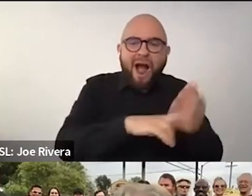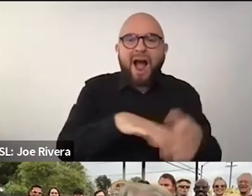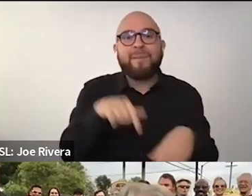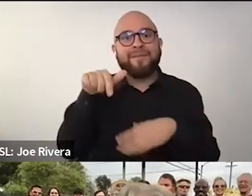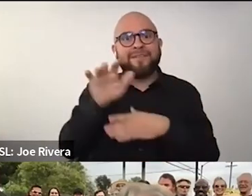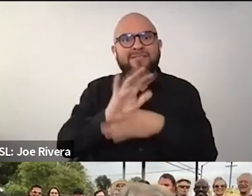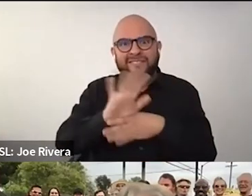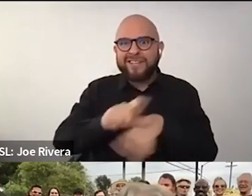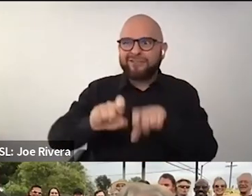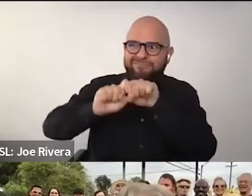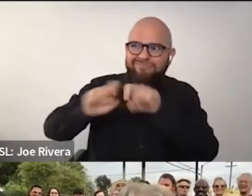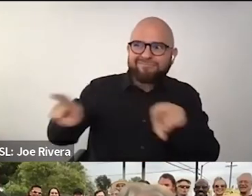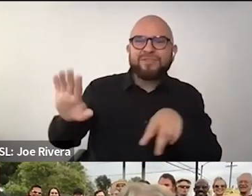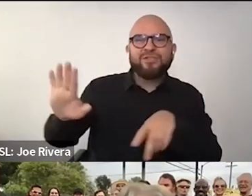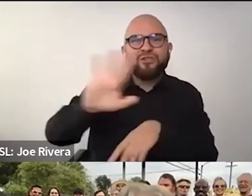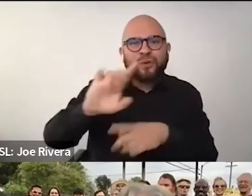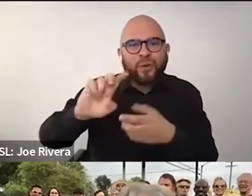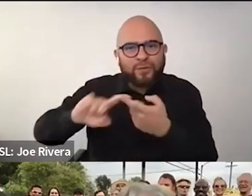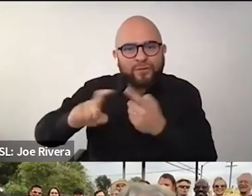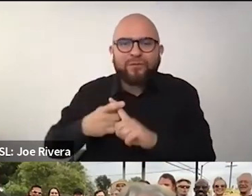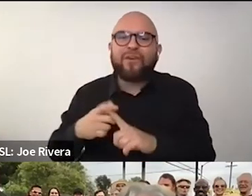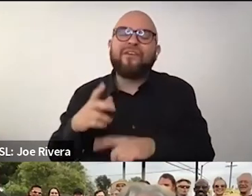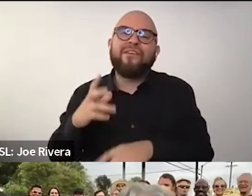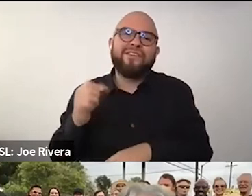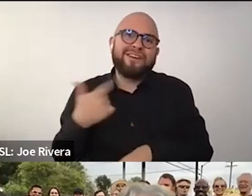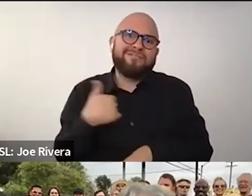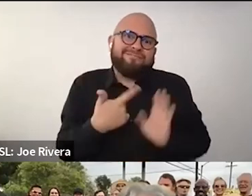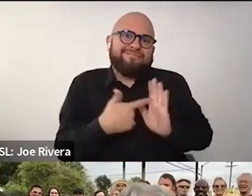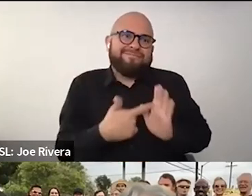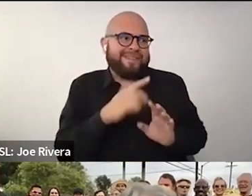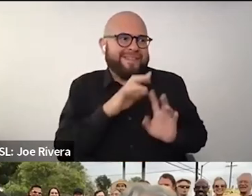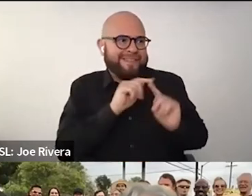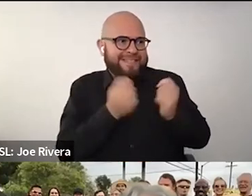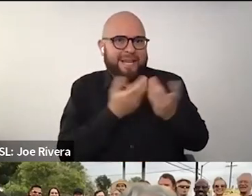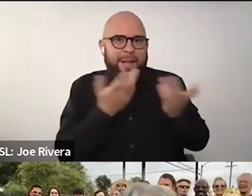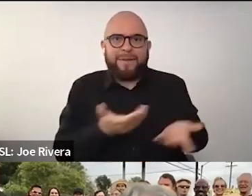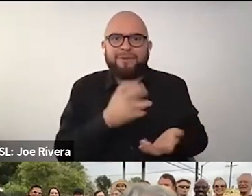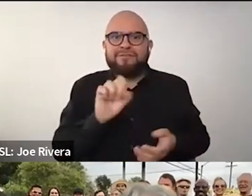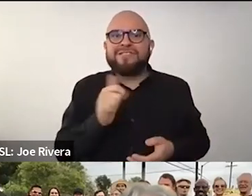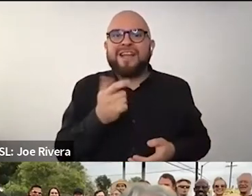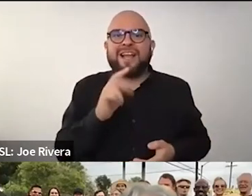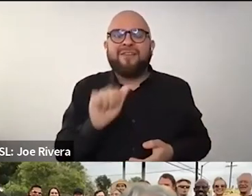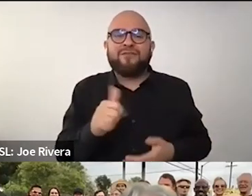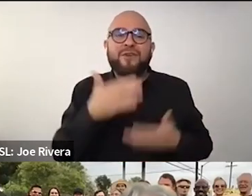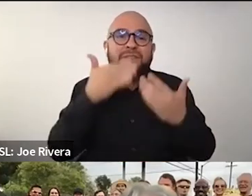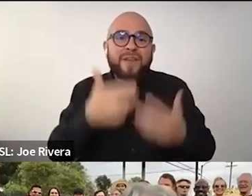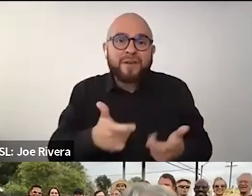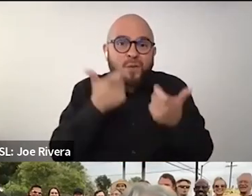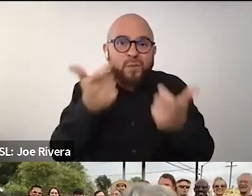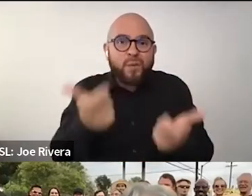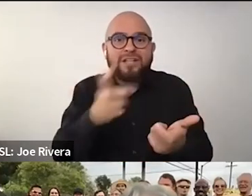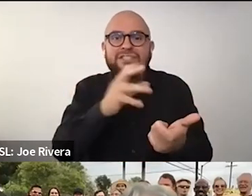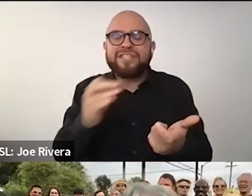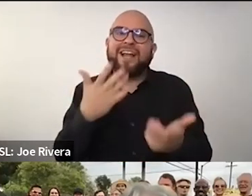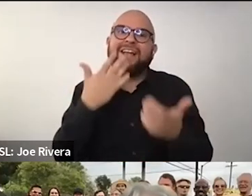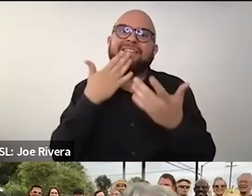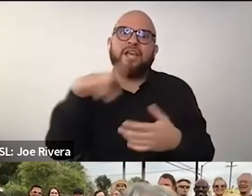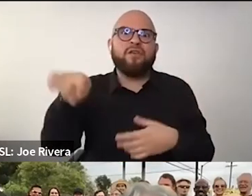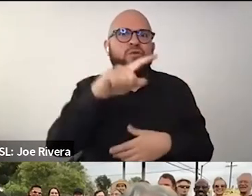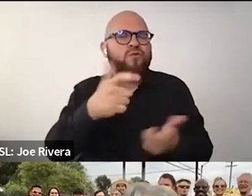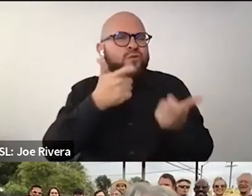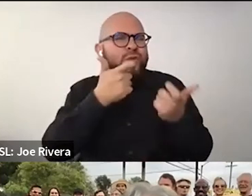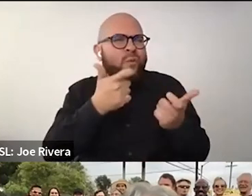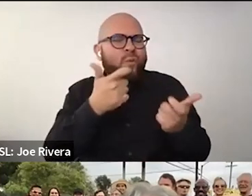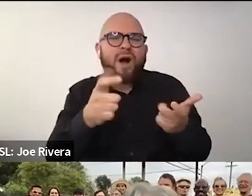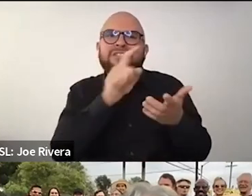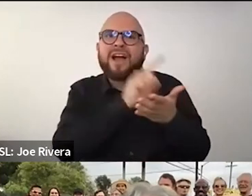of the whole team here at SAG-AFTRA, thank you so much for watching. And a special thanks to our regular viewers who've been tuning in each week for our